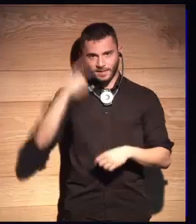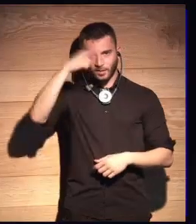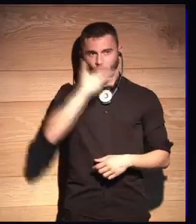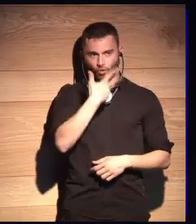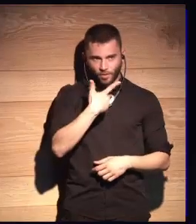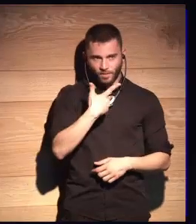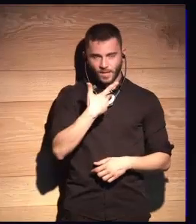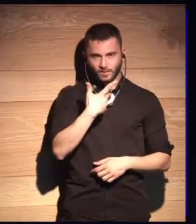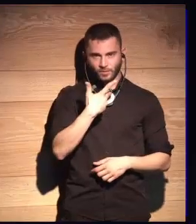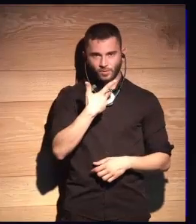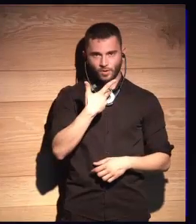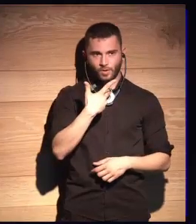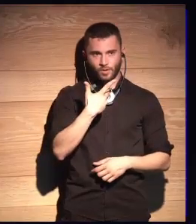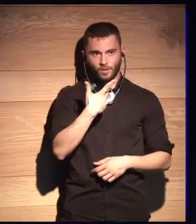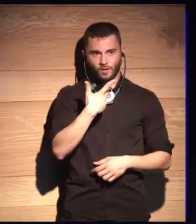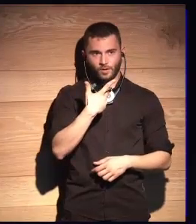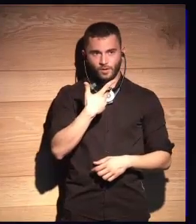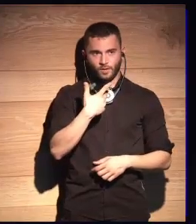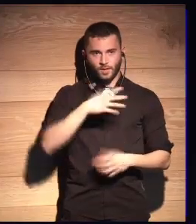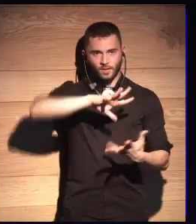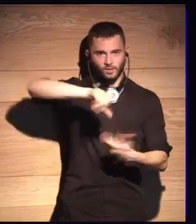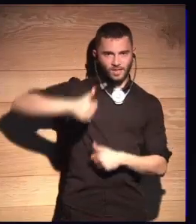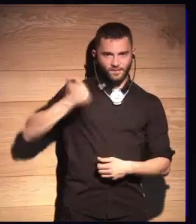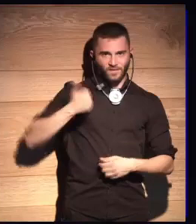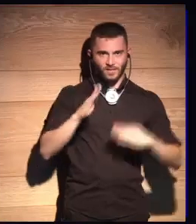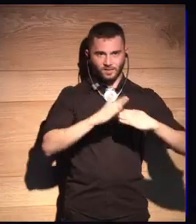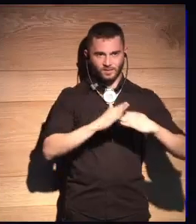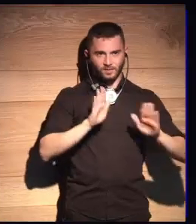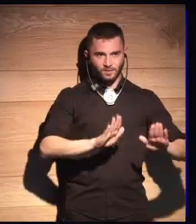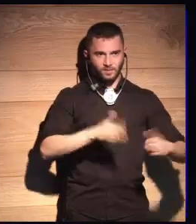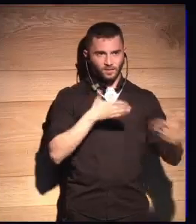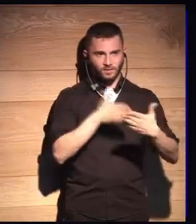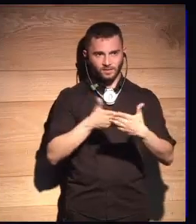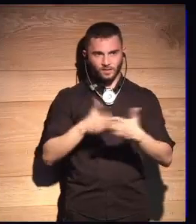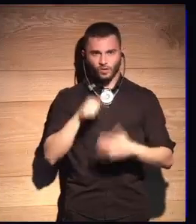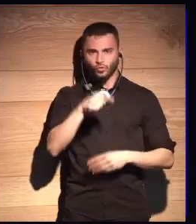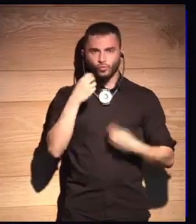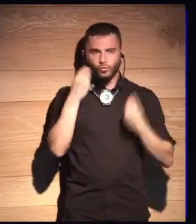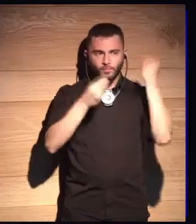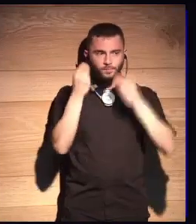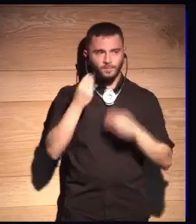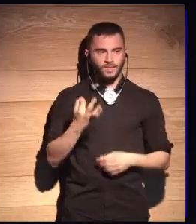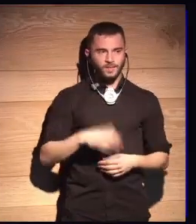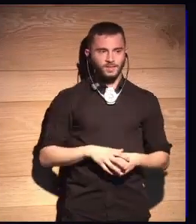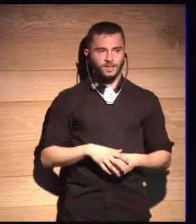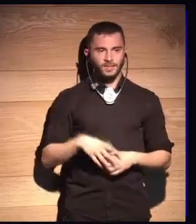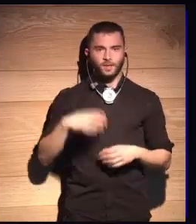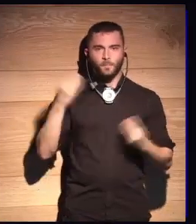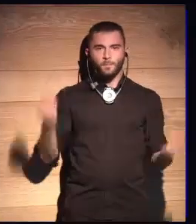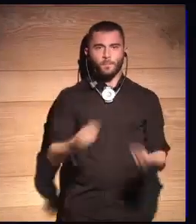So regarding the creation of knowledge or verification of stopping fake news, how do you think we should do